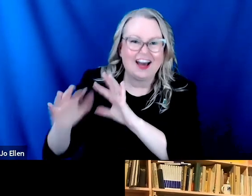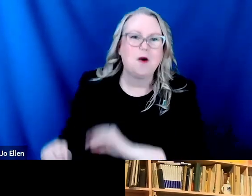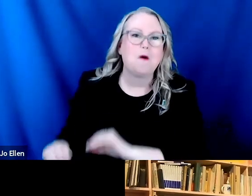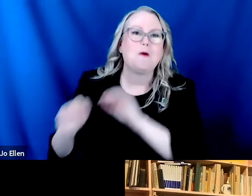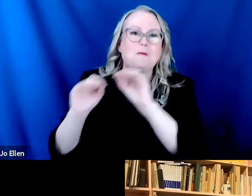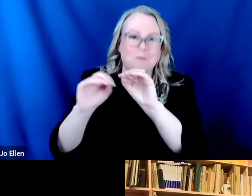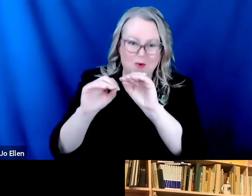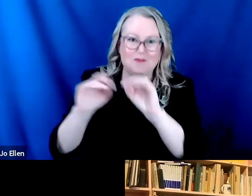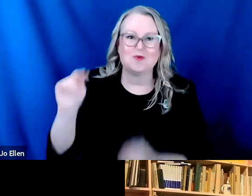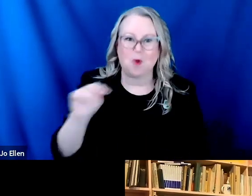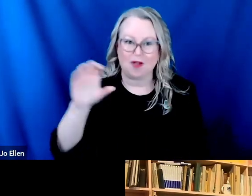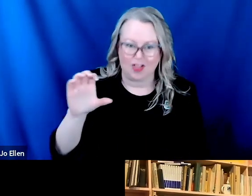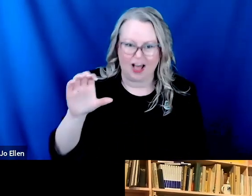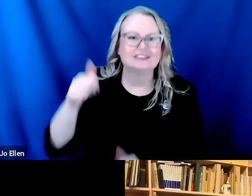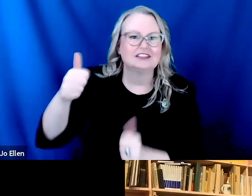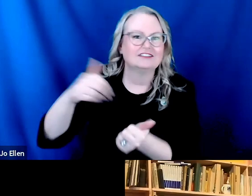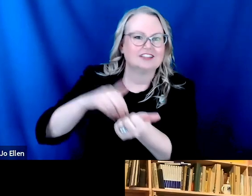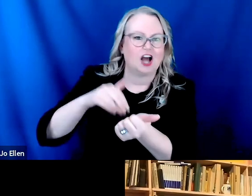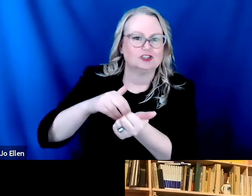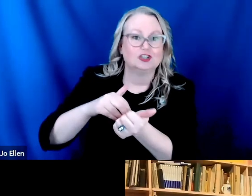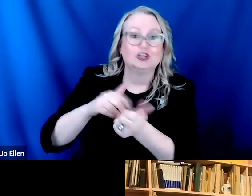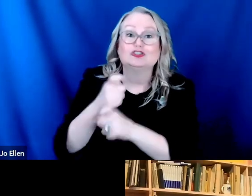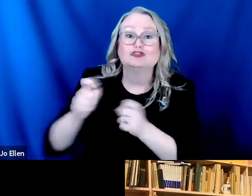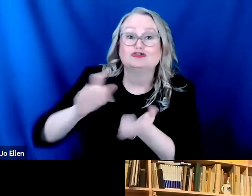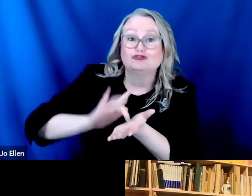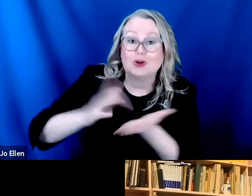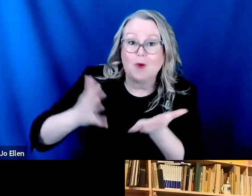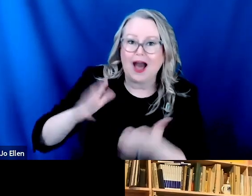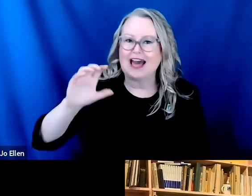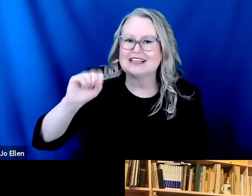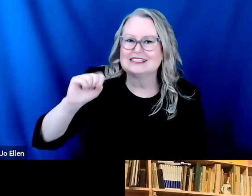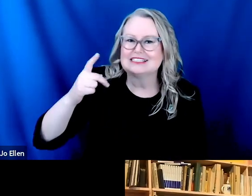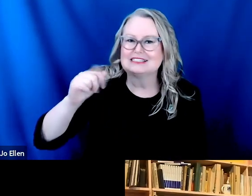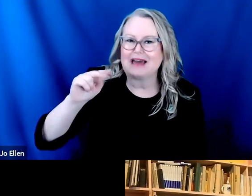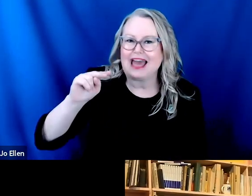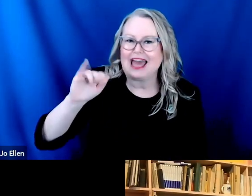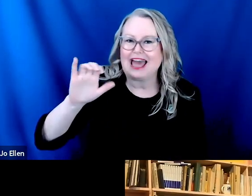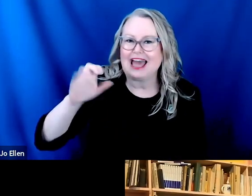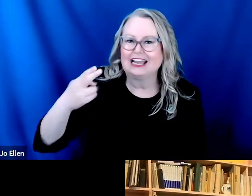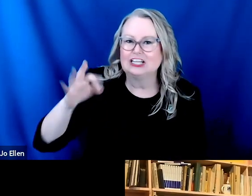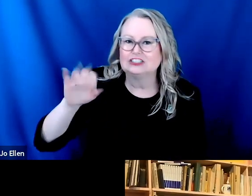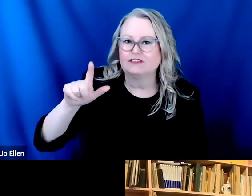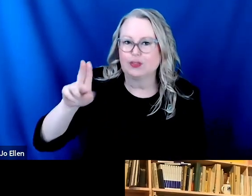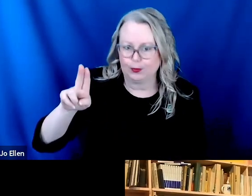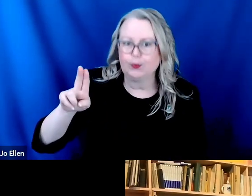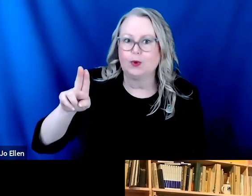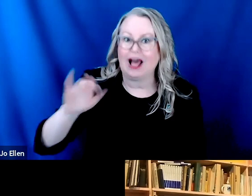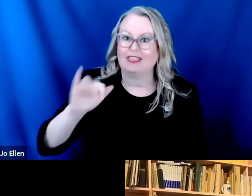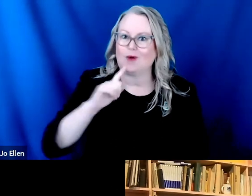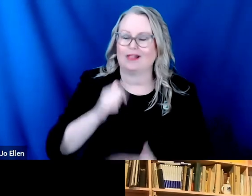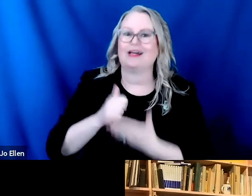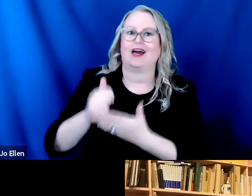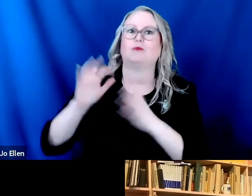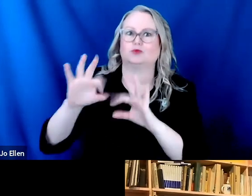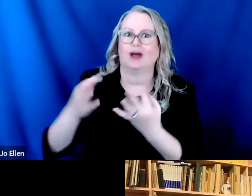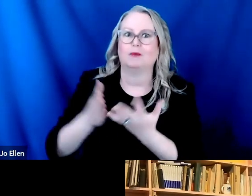treated patients suffering from the Spanish flu, which buffered your family from much of the economic pain of the Great Depression that soon